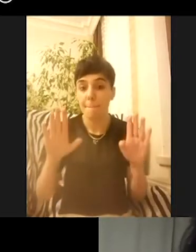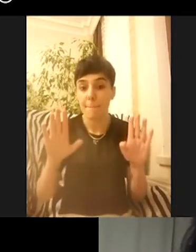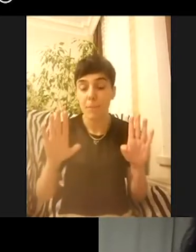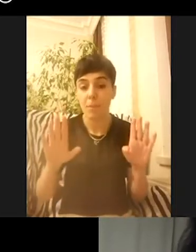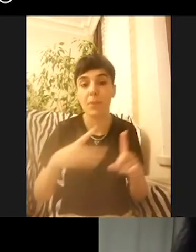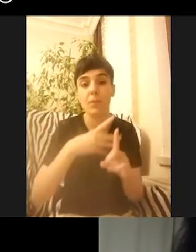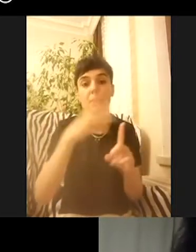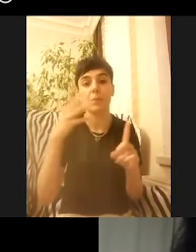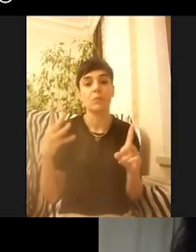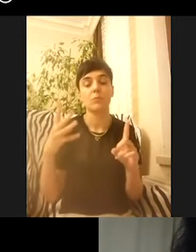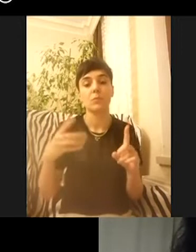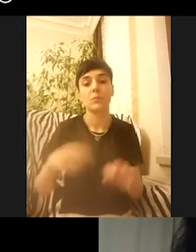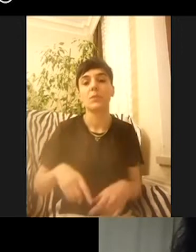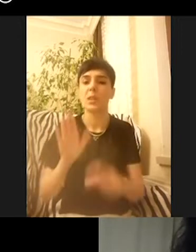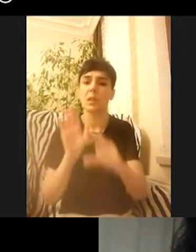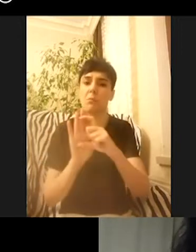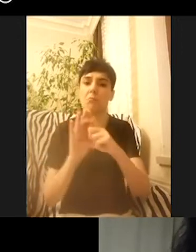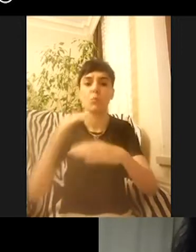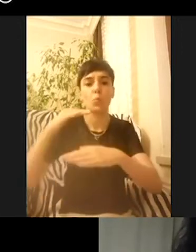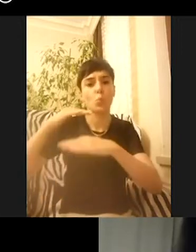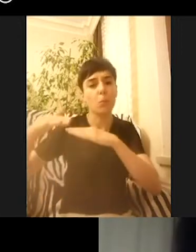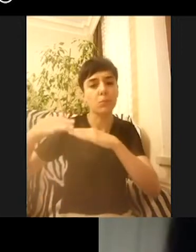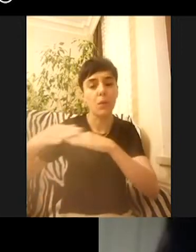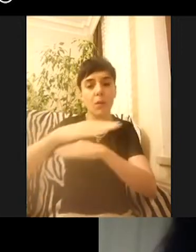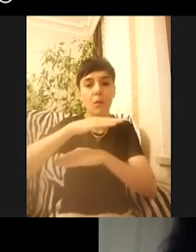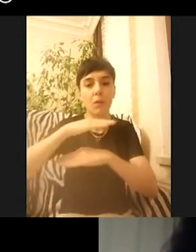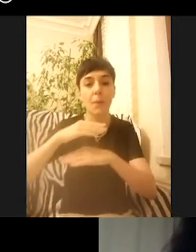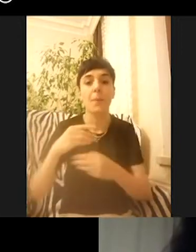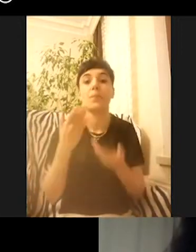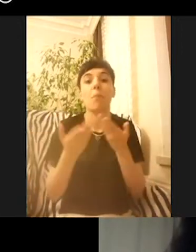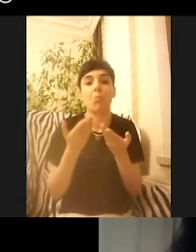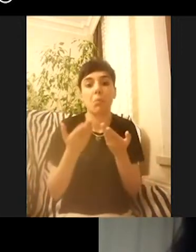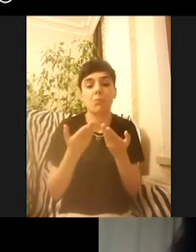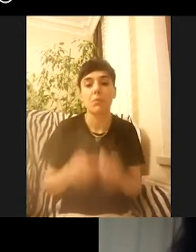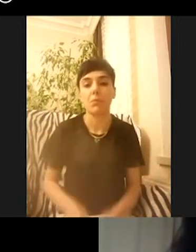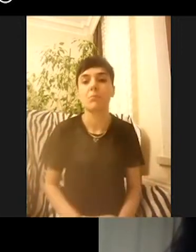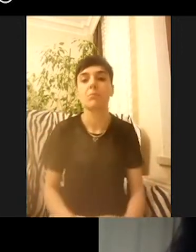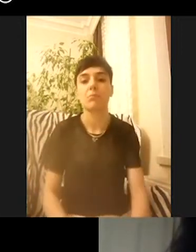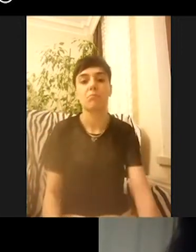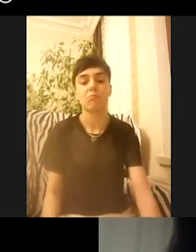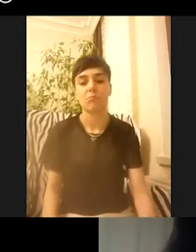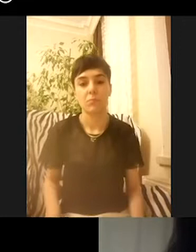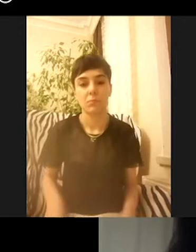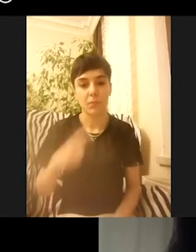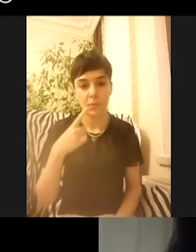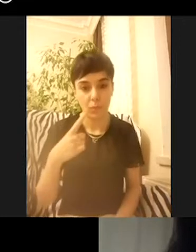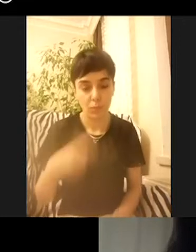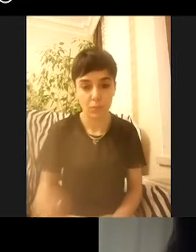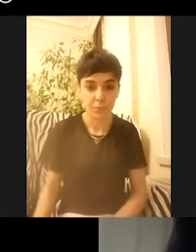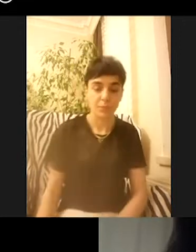And because you've also been involved with Istanbul Pride organization, also Istanbul Pride has been banned officially